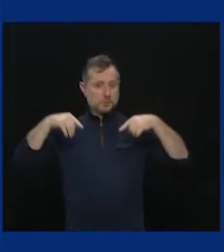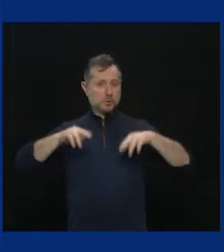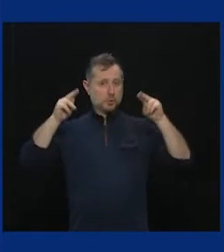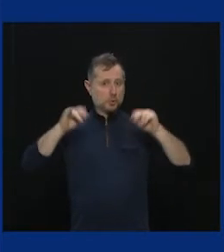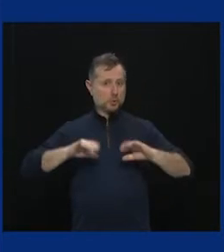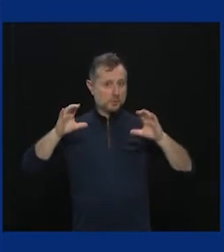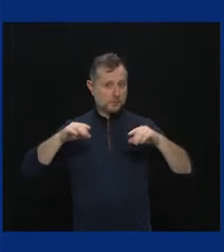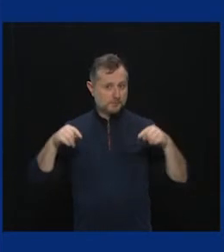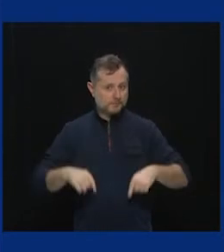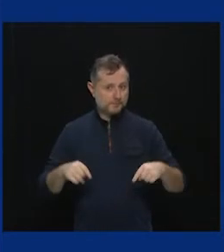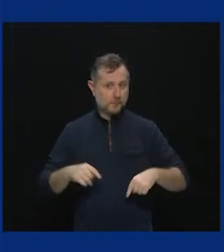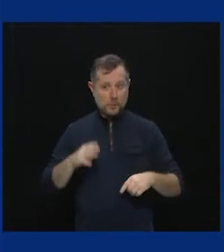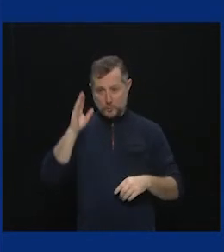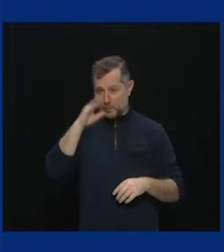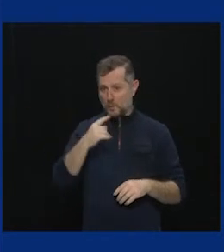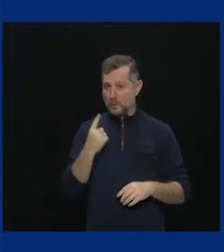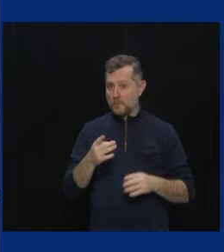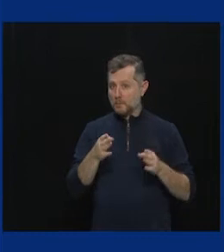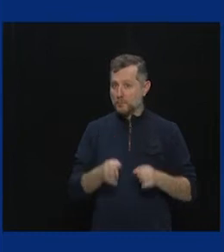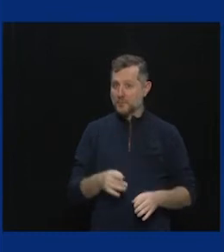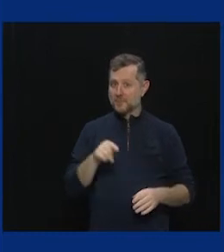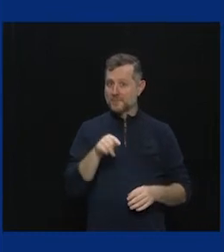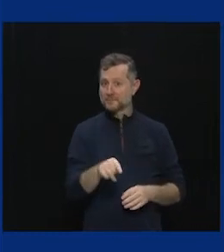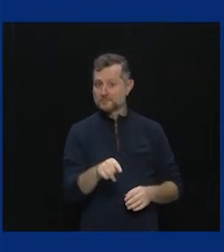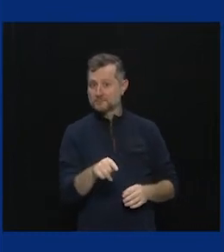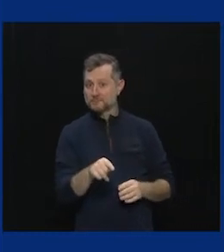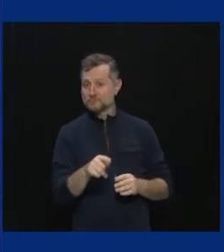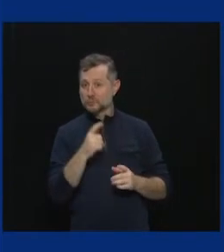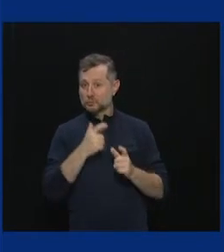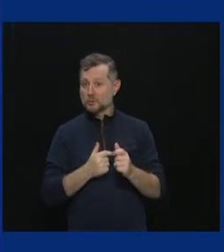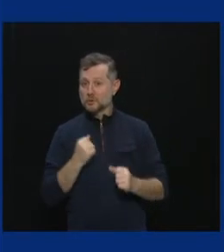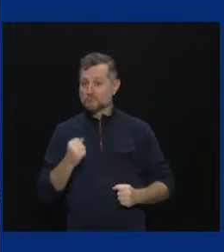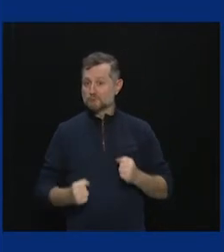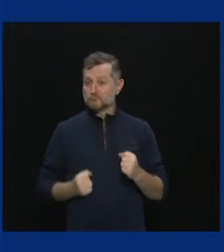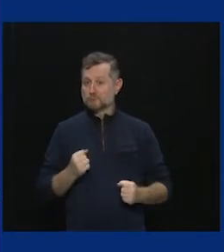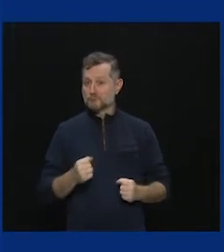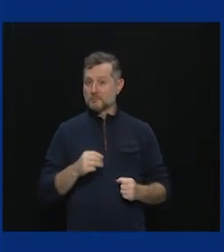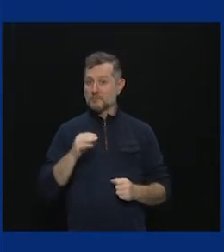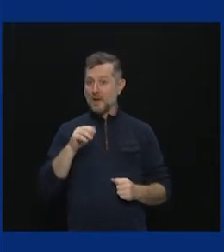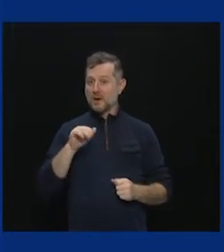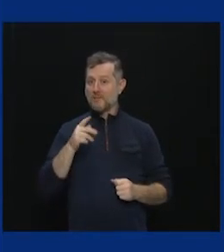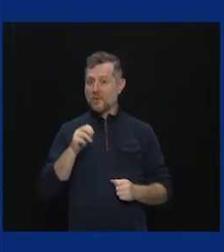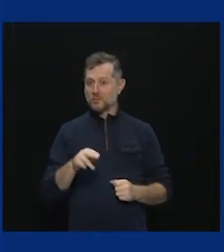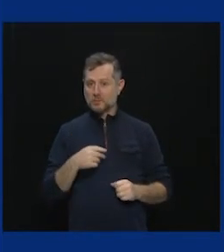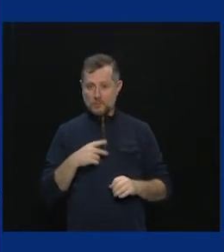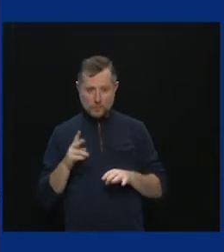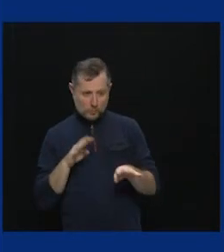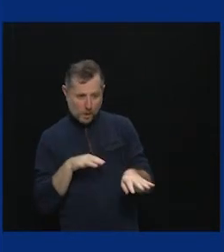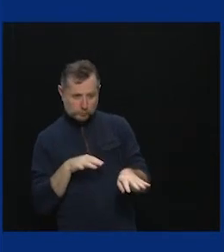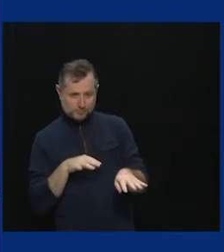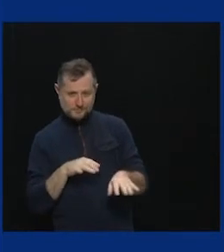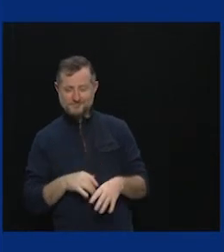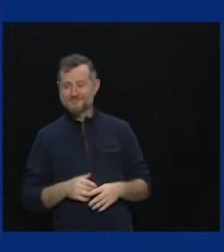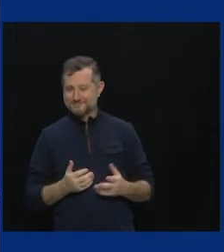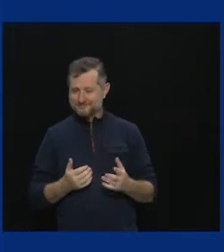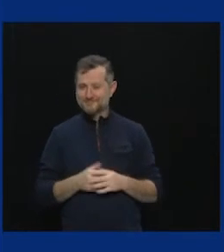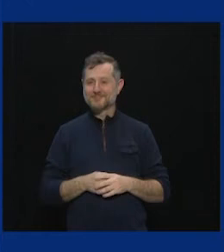well, I know somebody in this audience ran the New York City Marathon, but we watched, Andrew. we watched, and it was